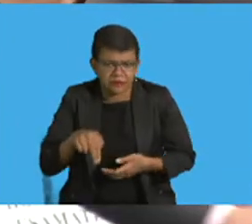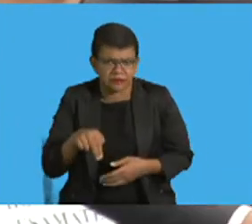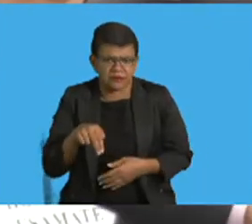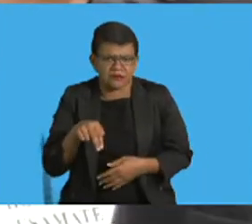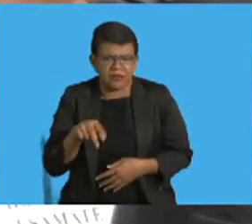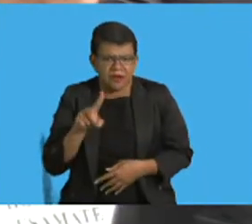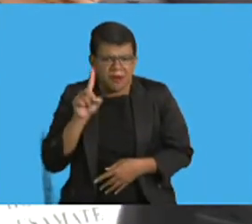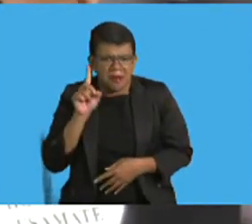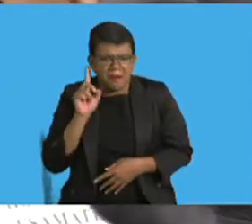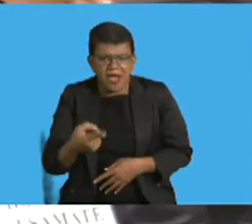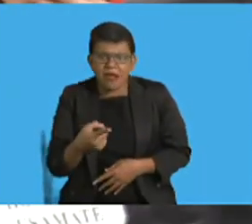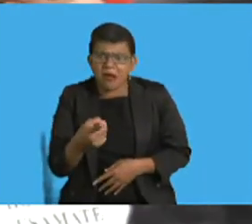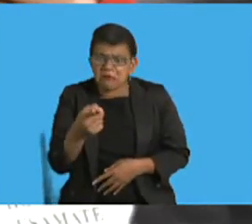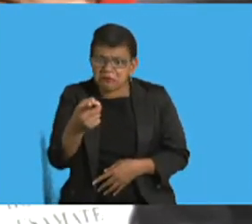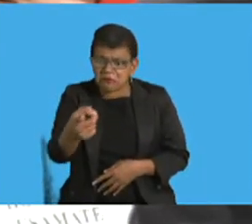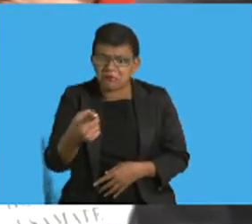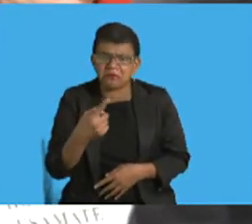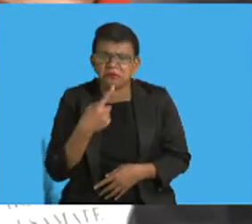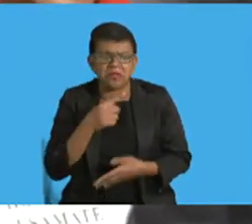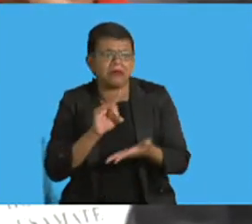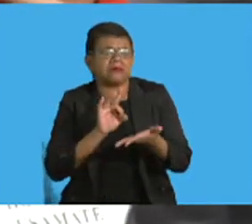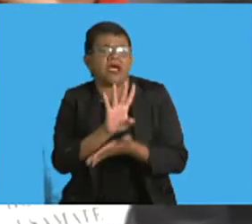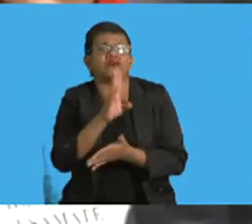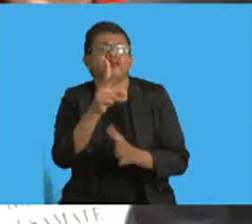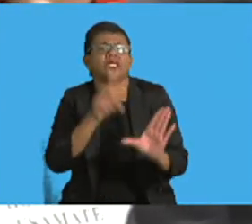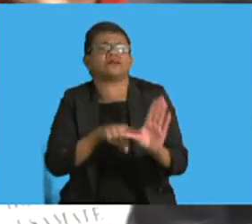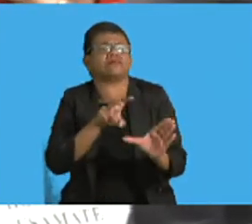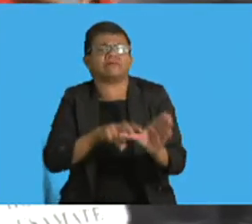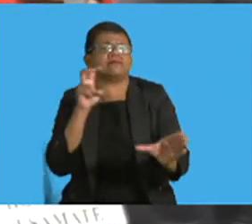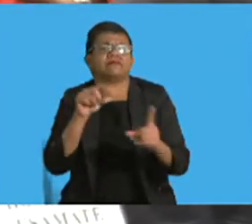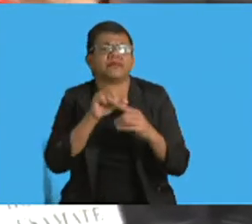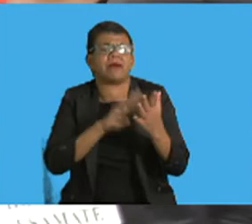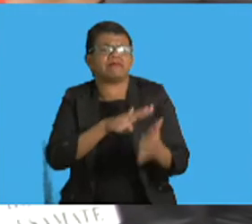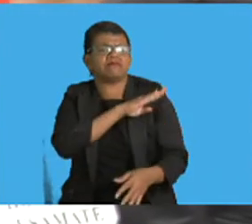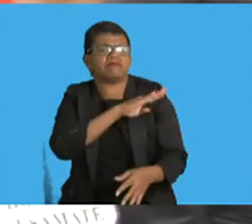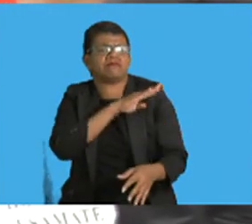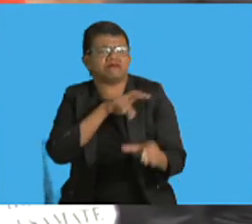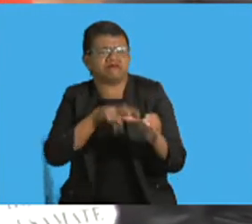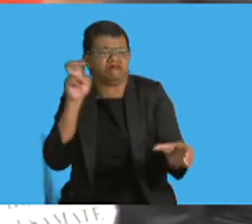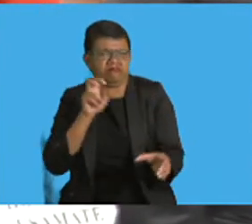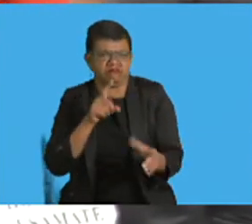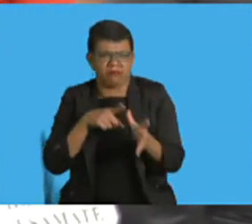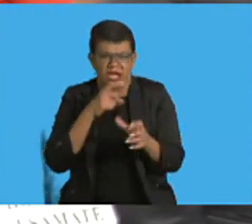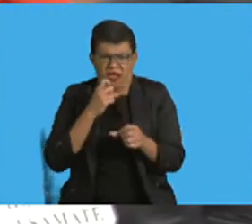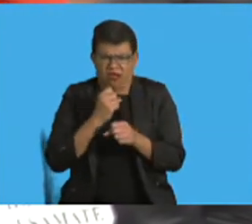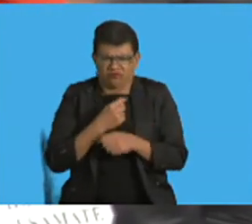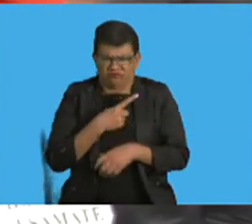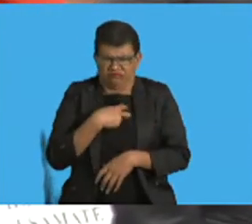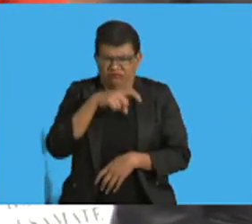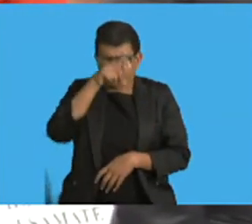breath you said, get rid of him for the next 2 years. I don't know whether he said it because,